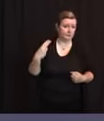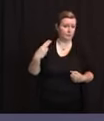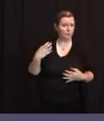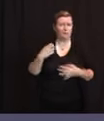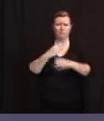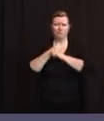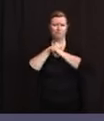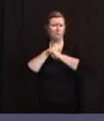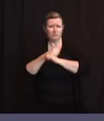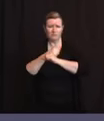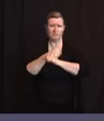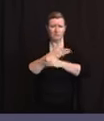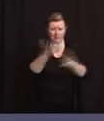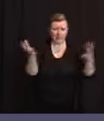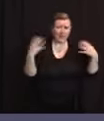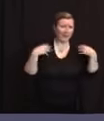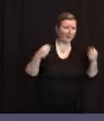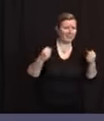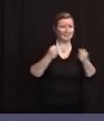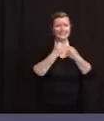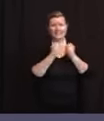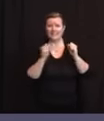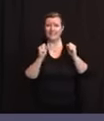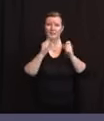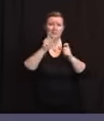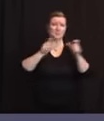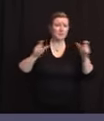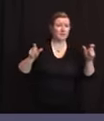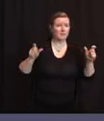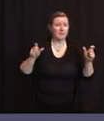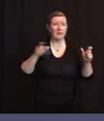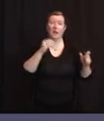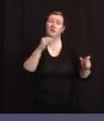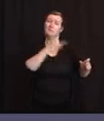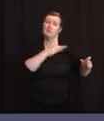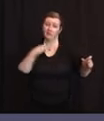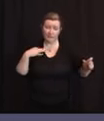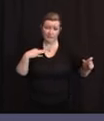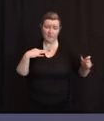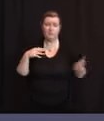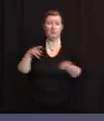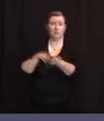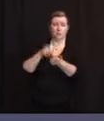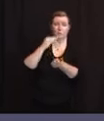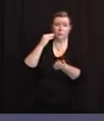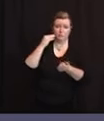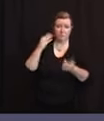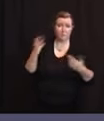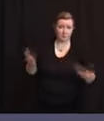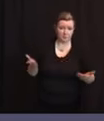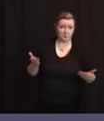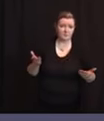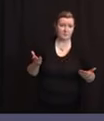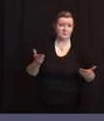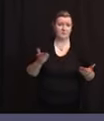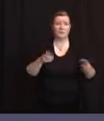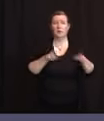and safety of the residents and the staff in our nursing homes and assisted